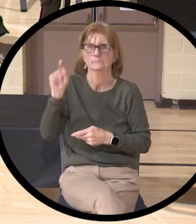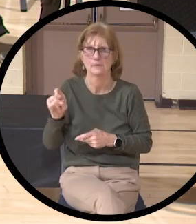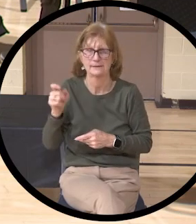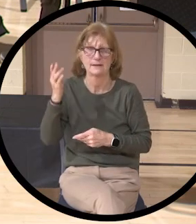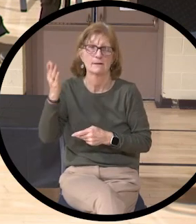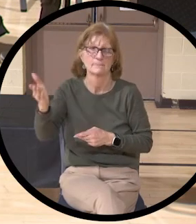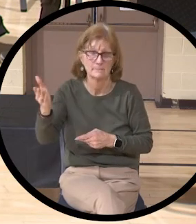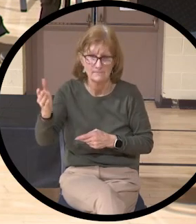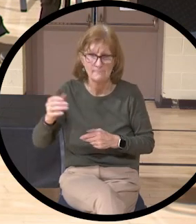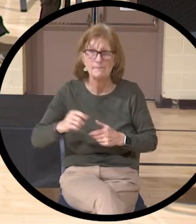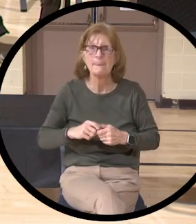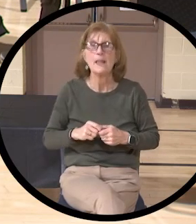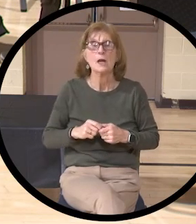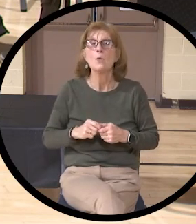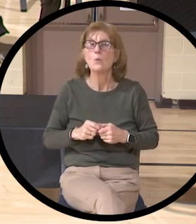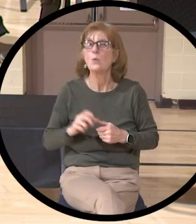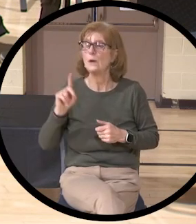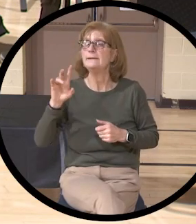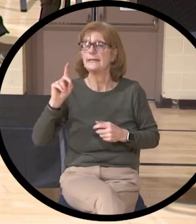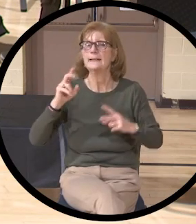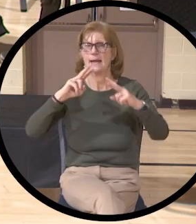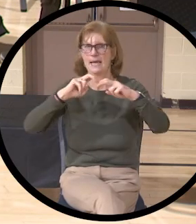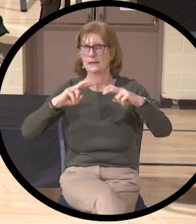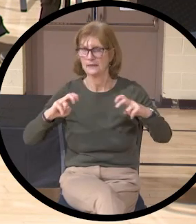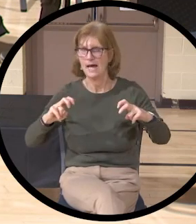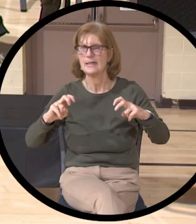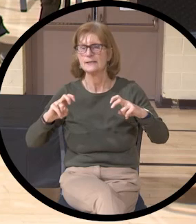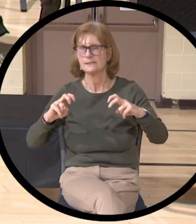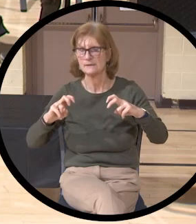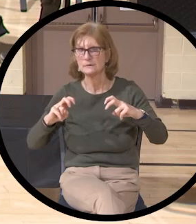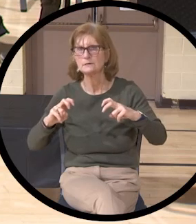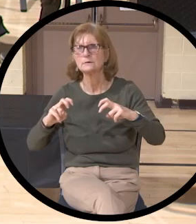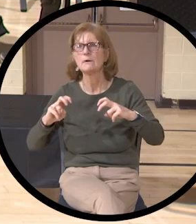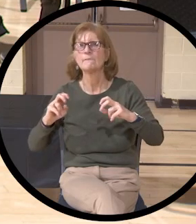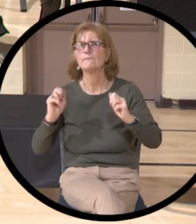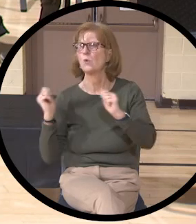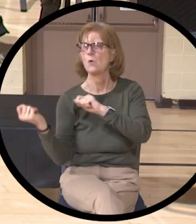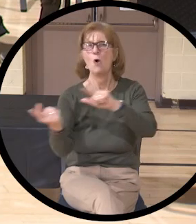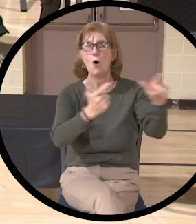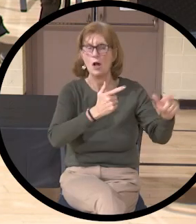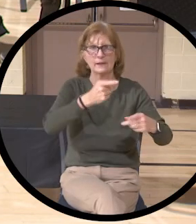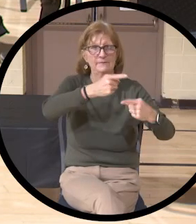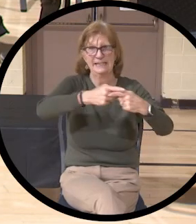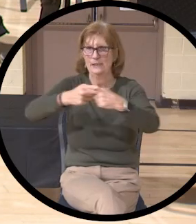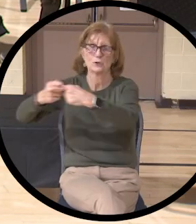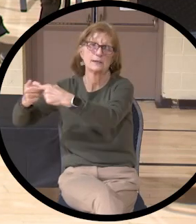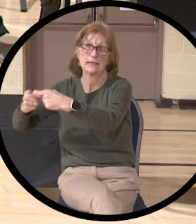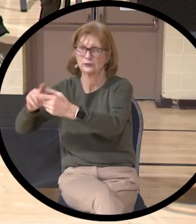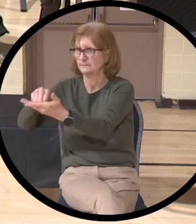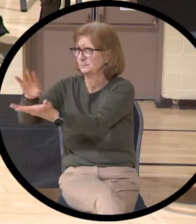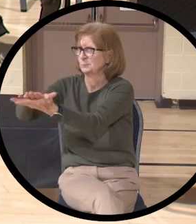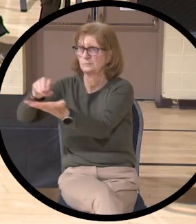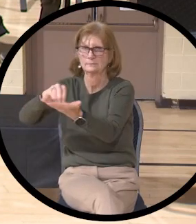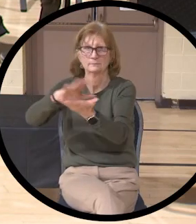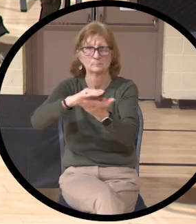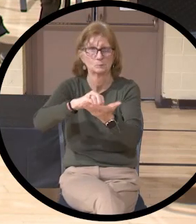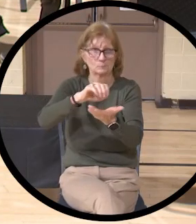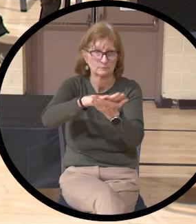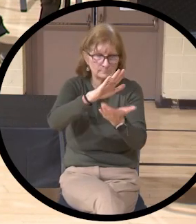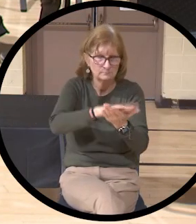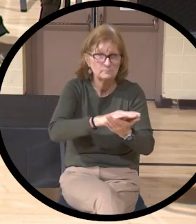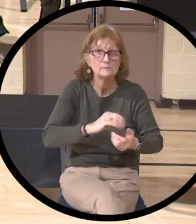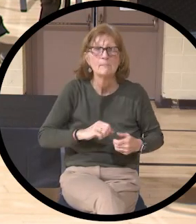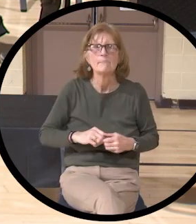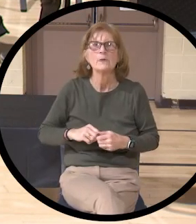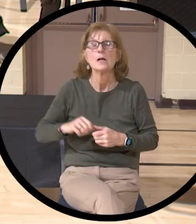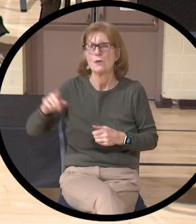warrant analysis, which we did for every single intersection on this corridor. Roughly, you need about 2/3 the volume